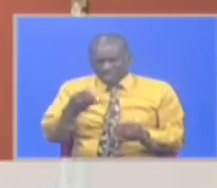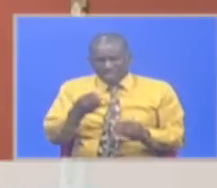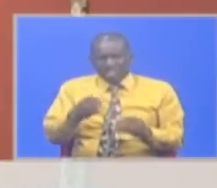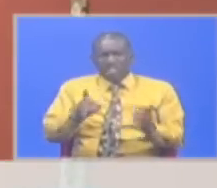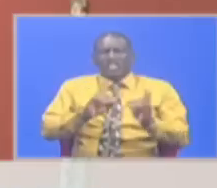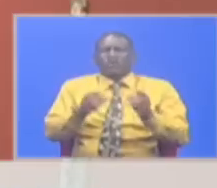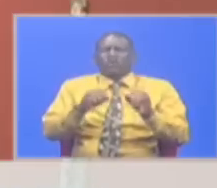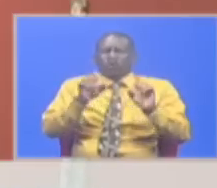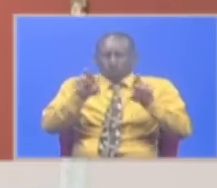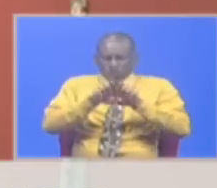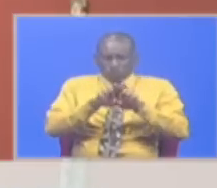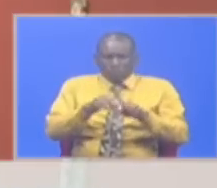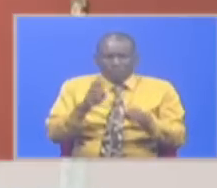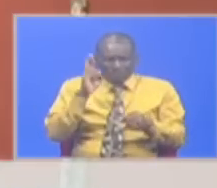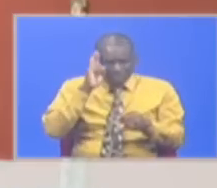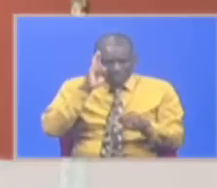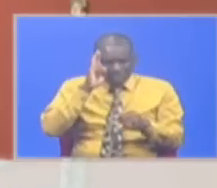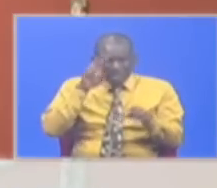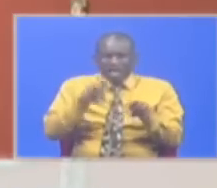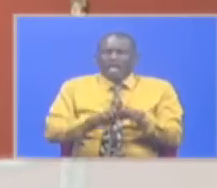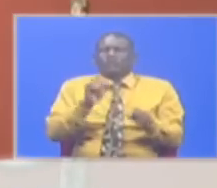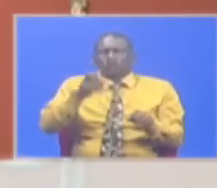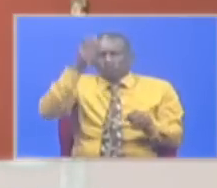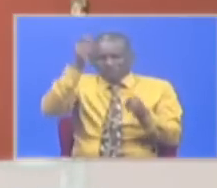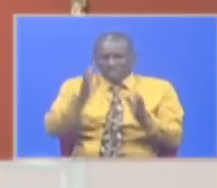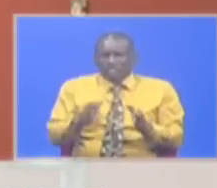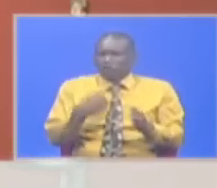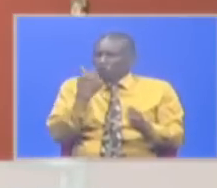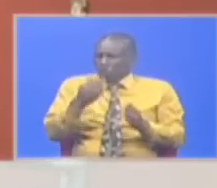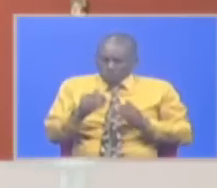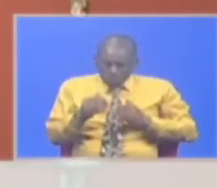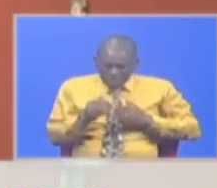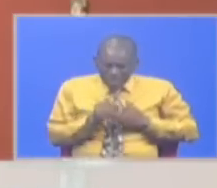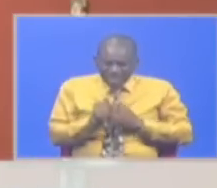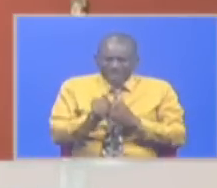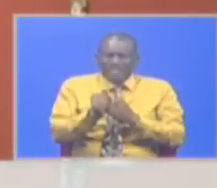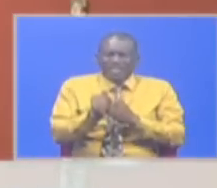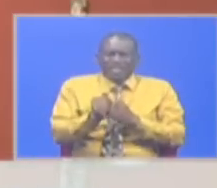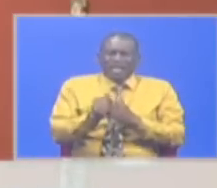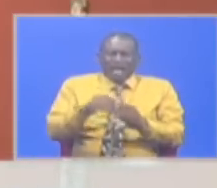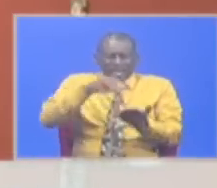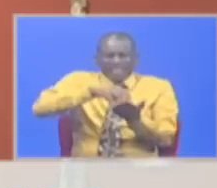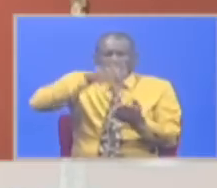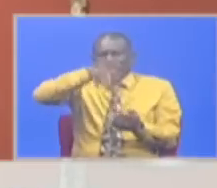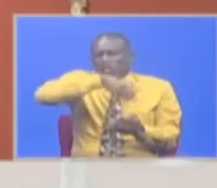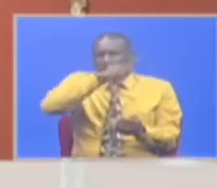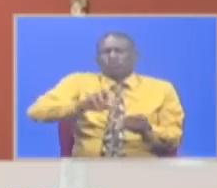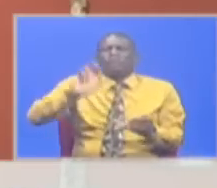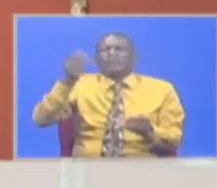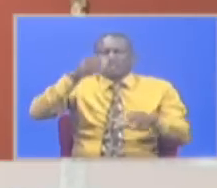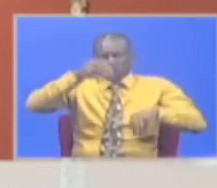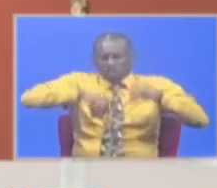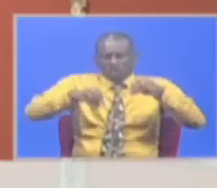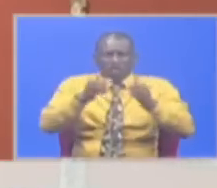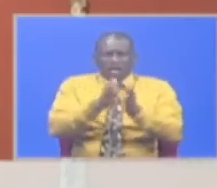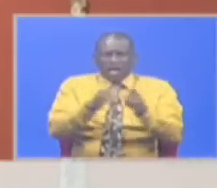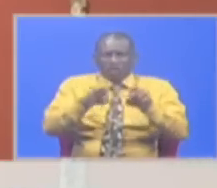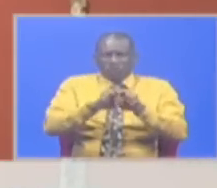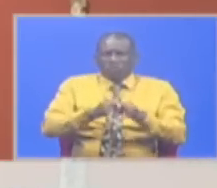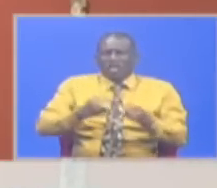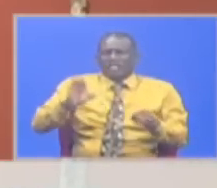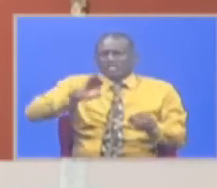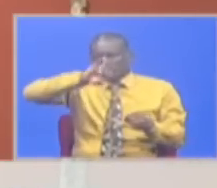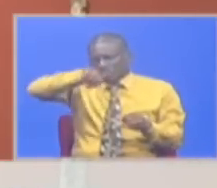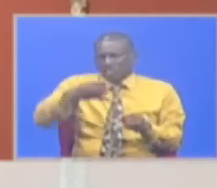history as the one of the judges who presided over a nullified presidential election, but also one who led the judiciary at a time of